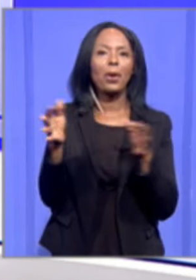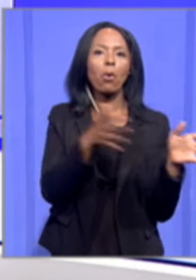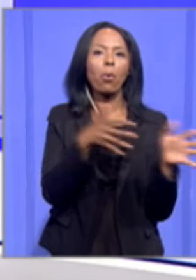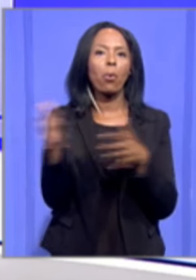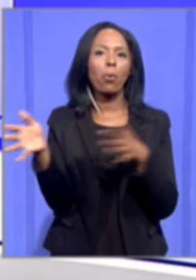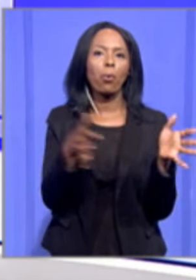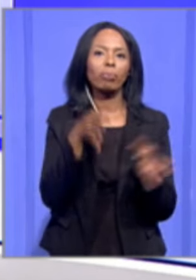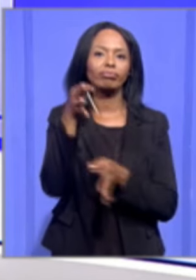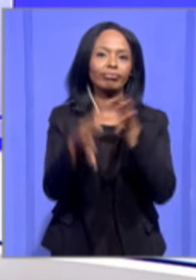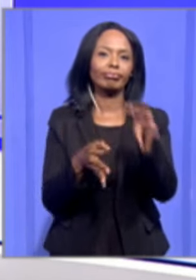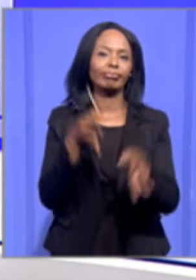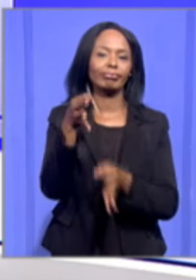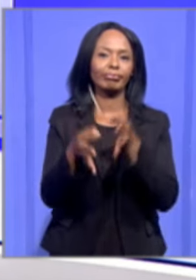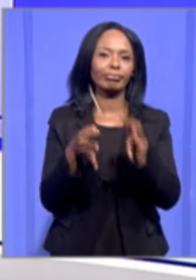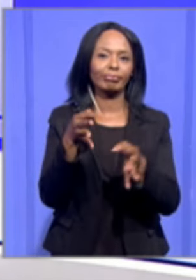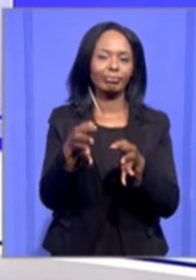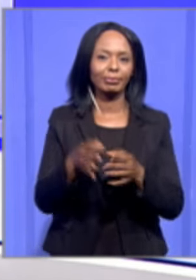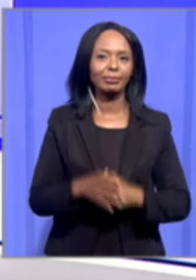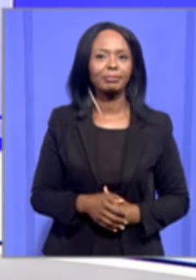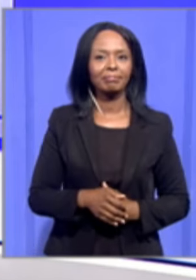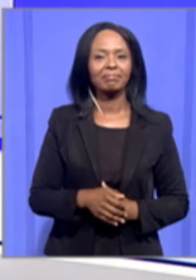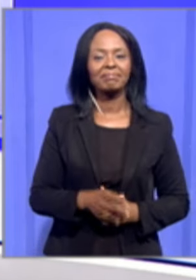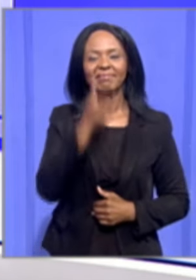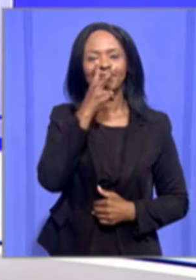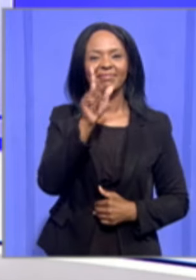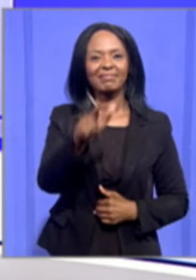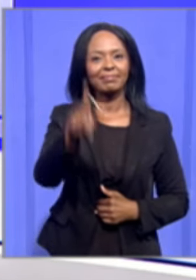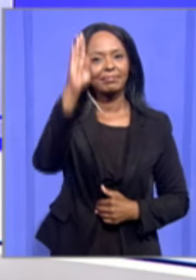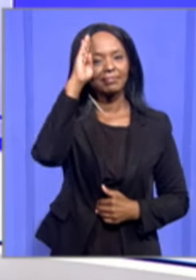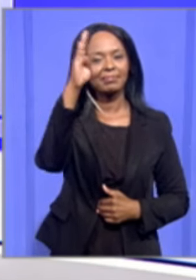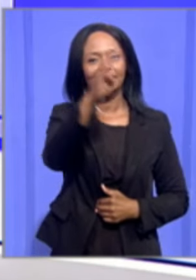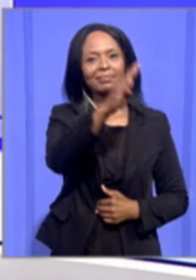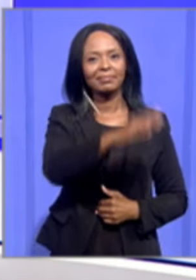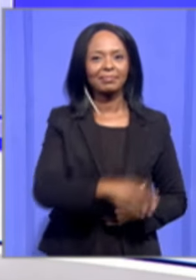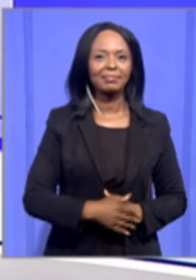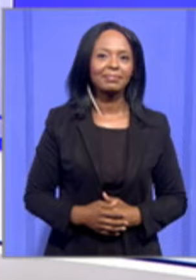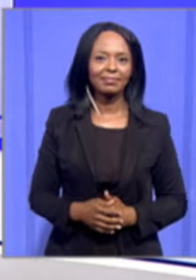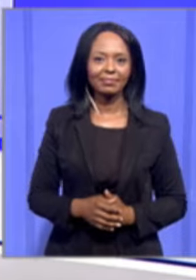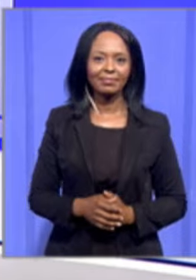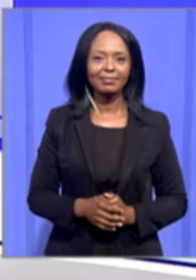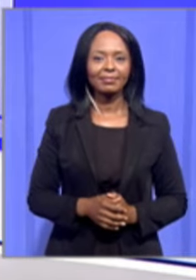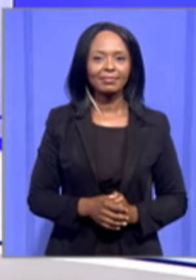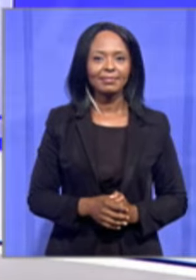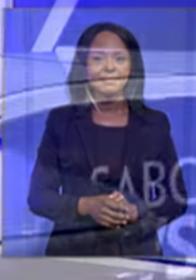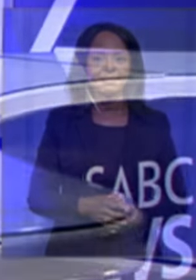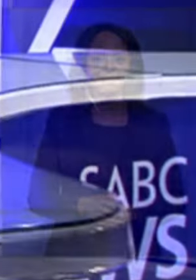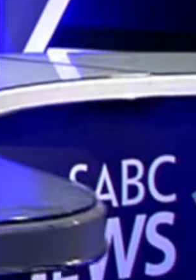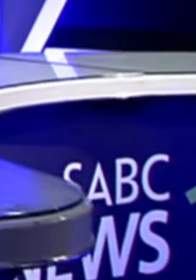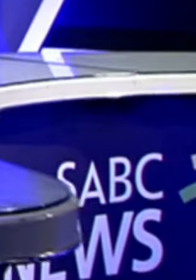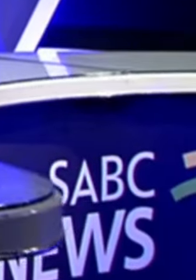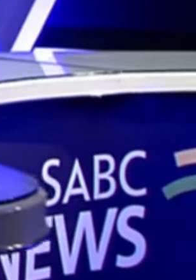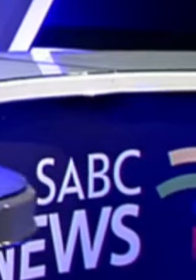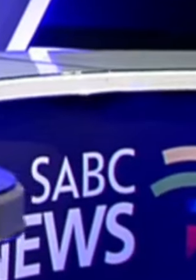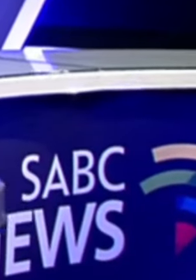molebi mang ka tsa maemo a bosa. Go fitlha re kopana gape mo nakong e tlang, sala sentle.